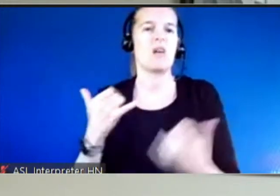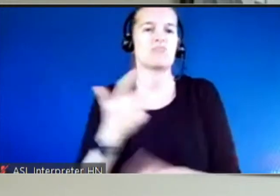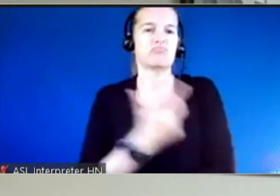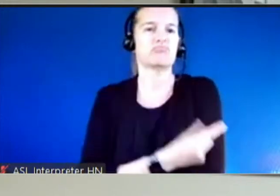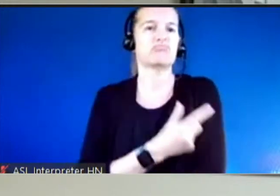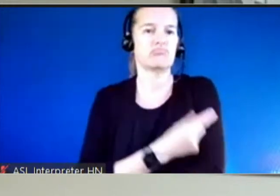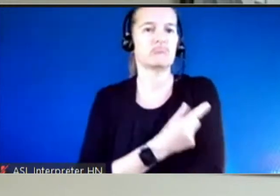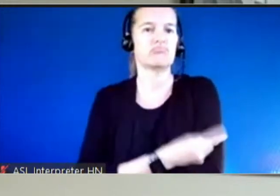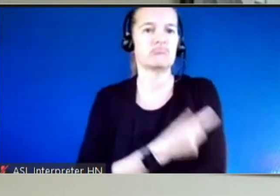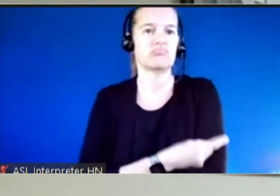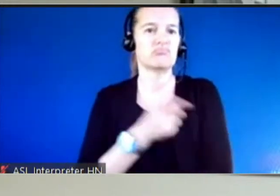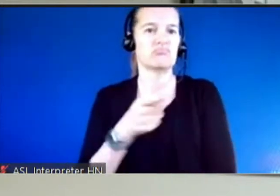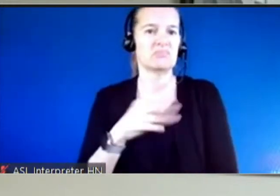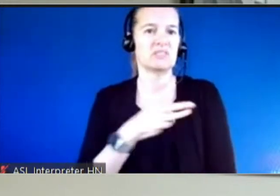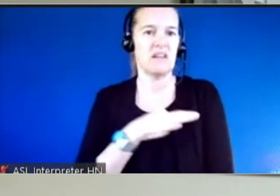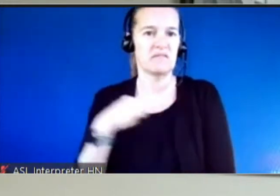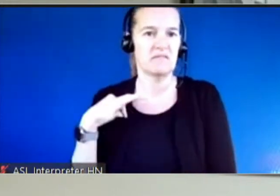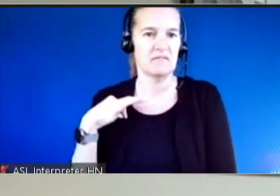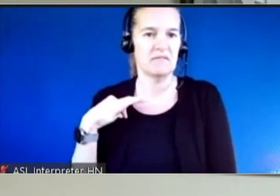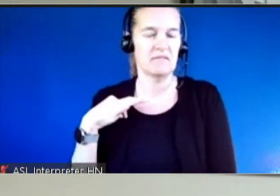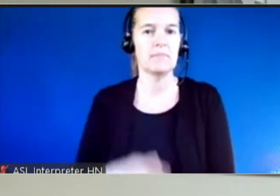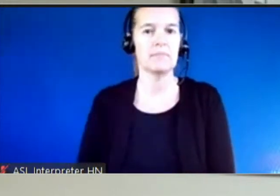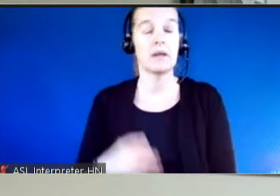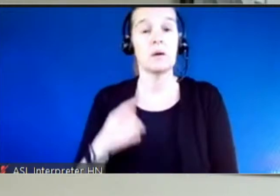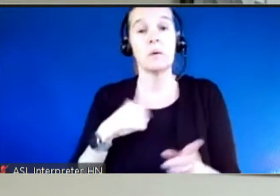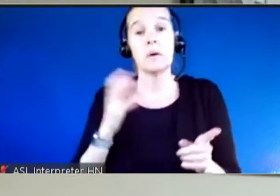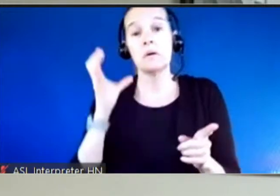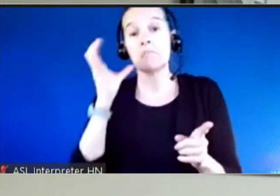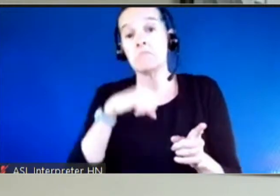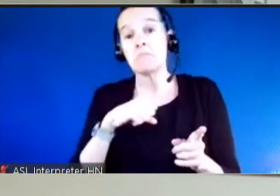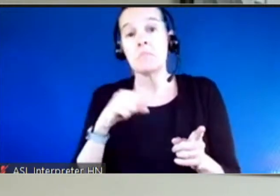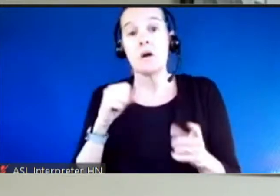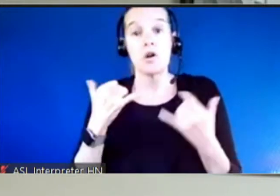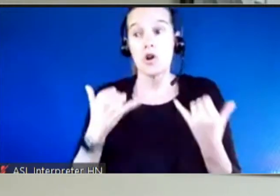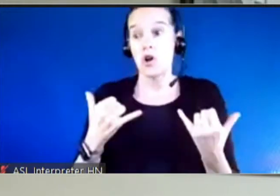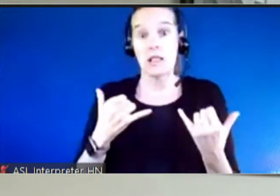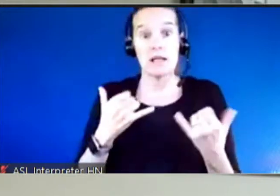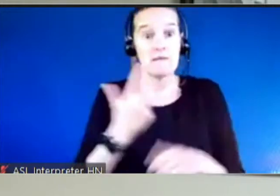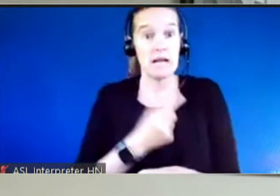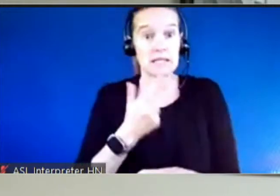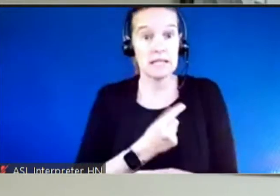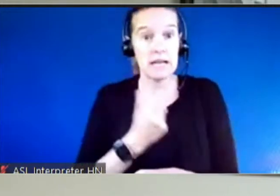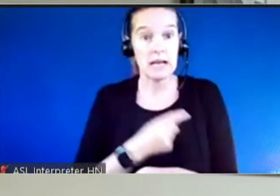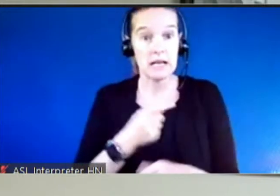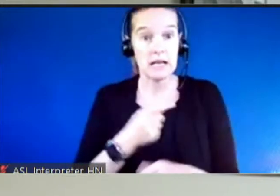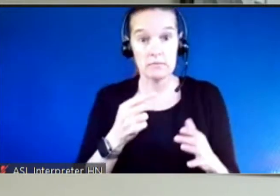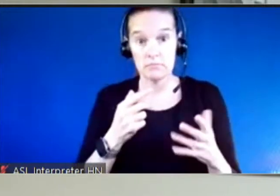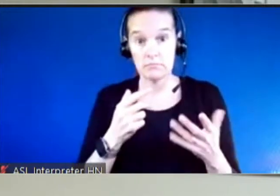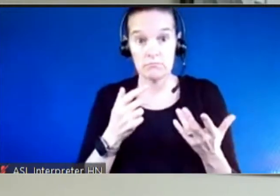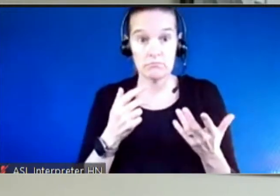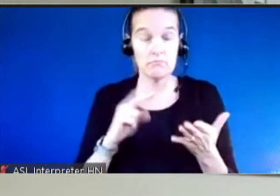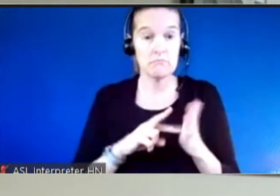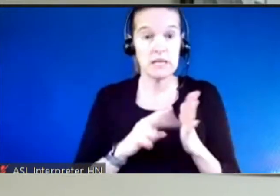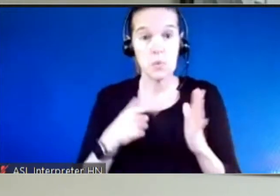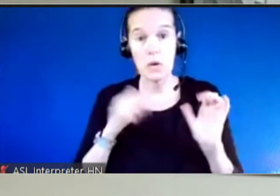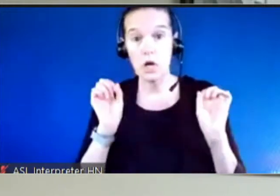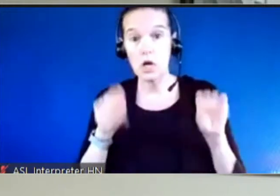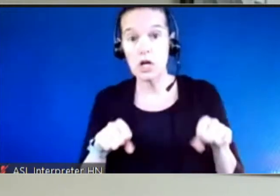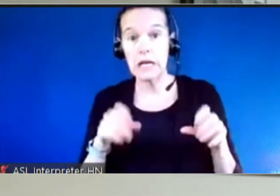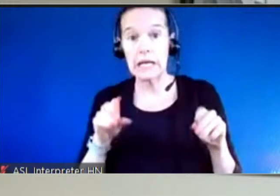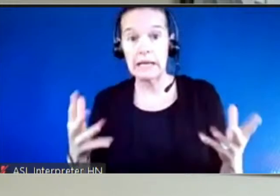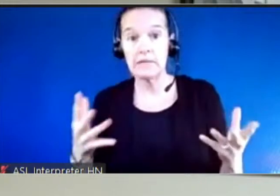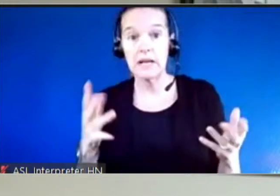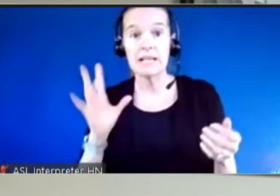have estimated that with our current vaccination capacity, we could, if we had the supply, deliver between 7,500